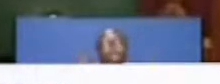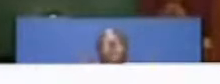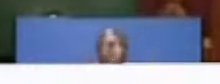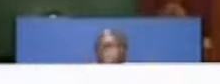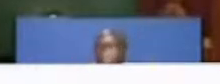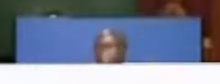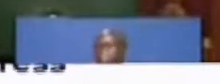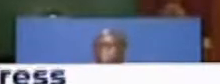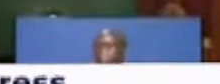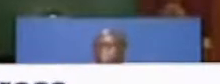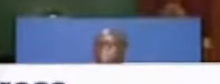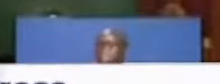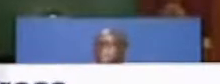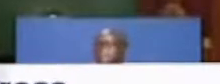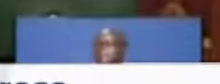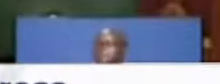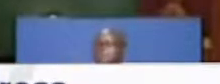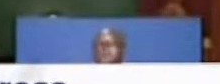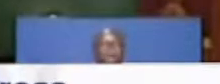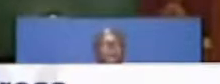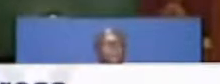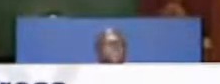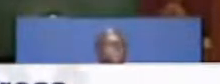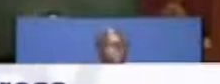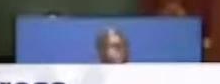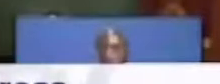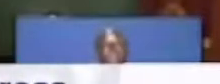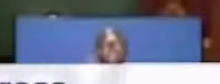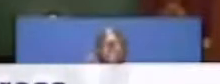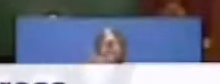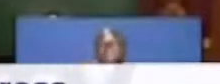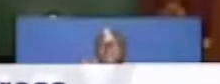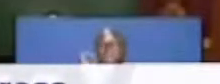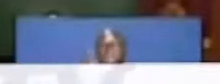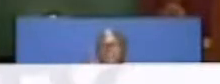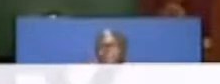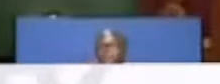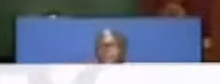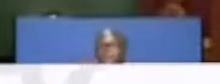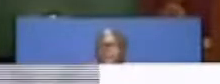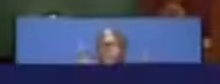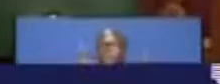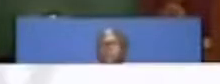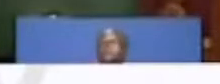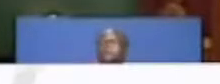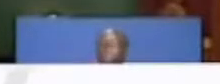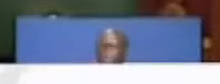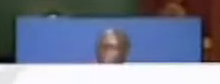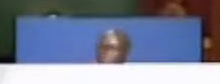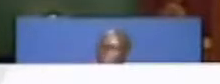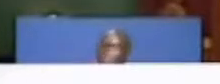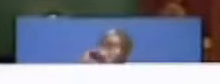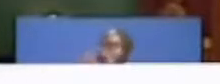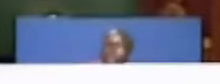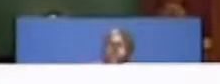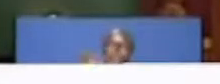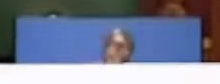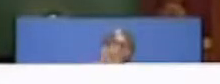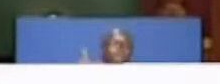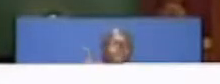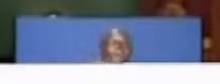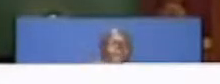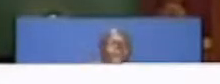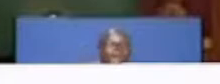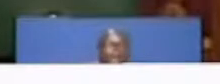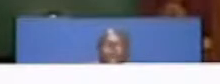statistical purposes only. We realized that roads are literally the path to development, and that every inch of